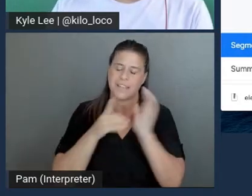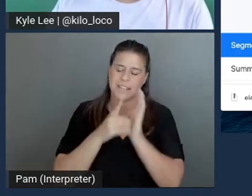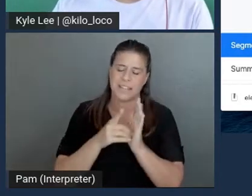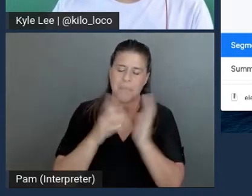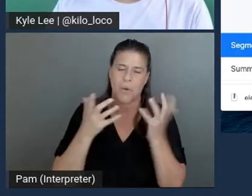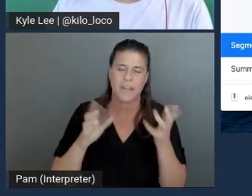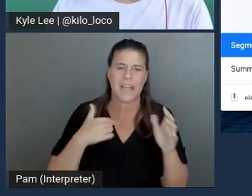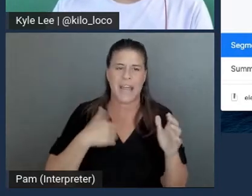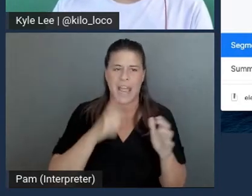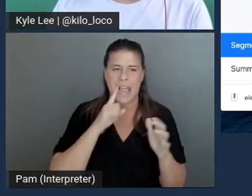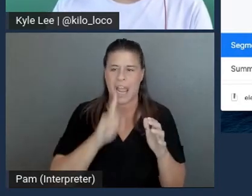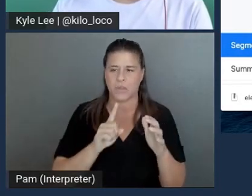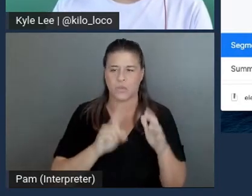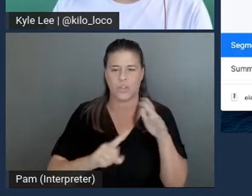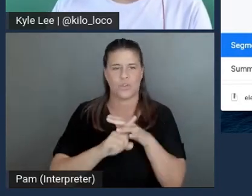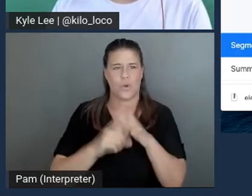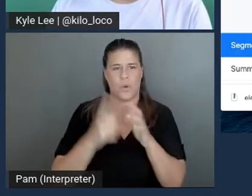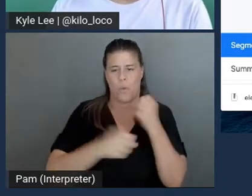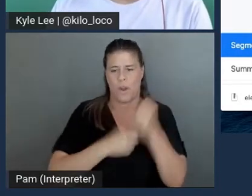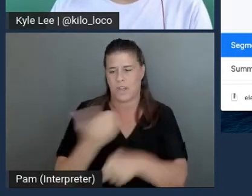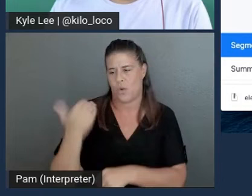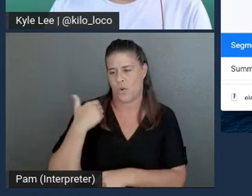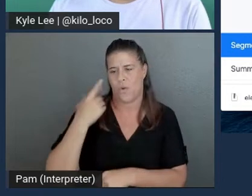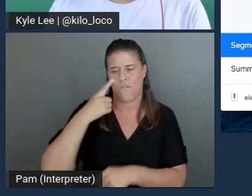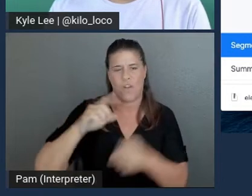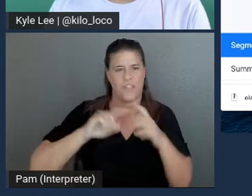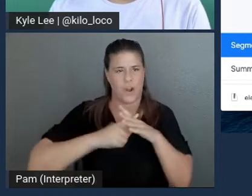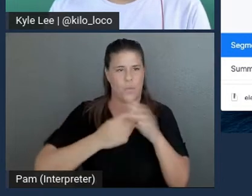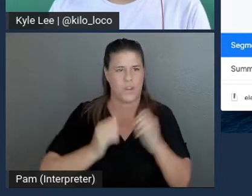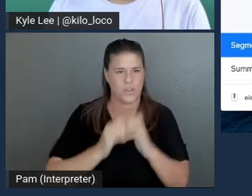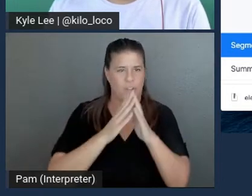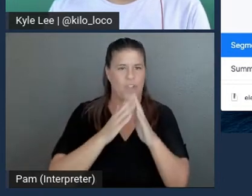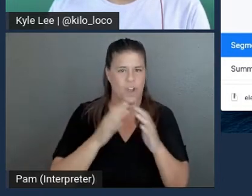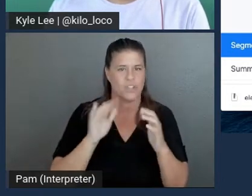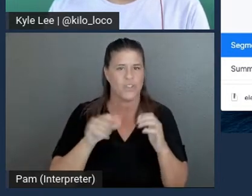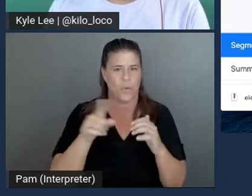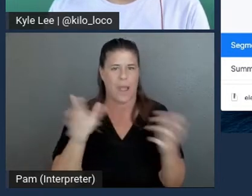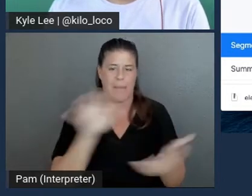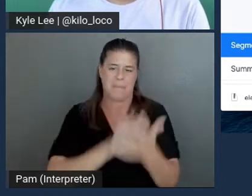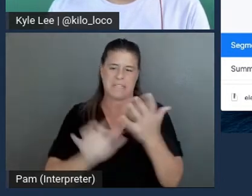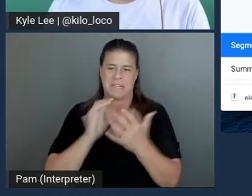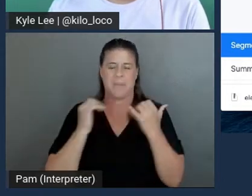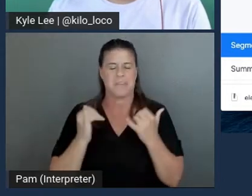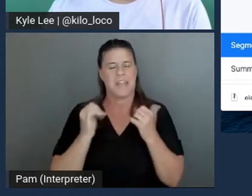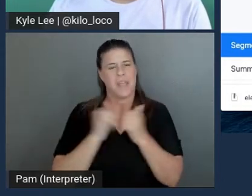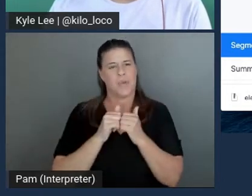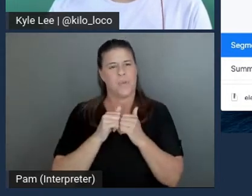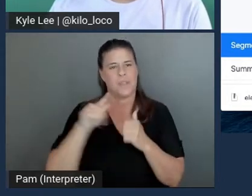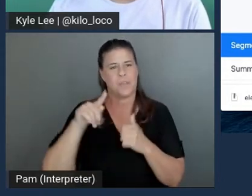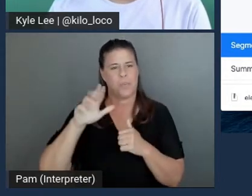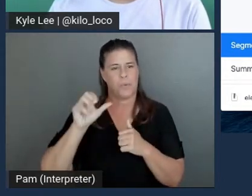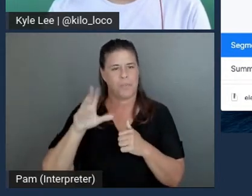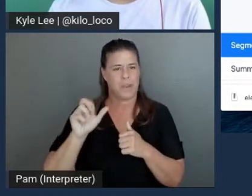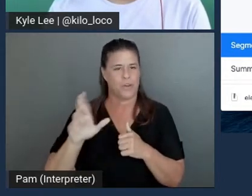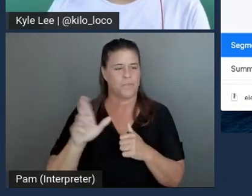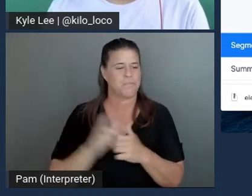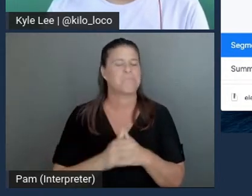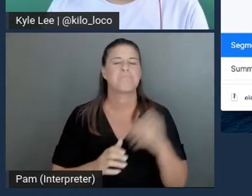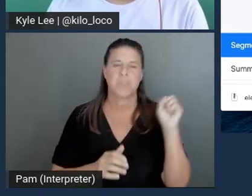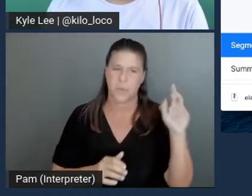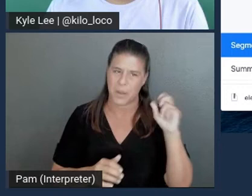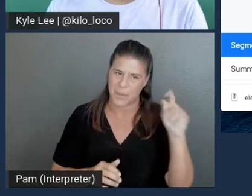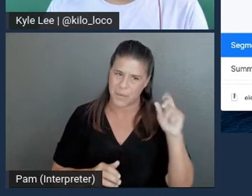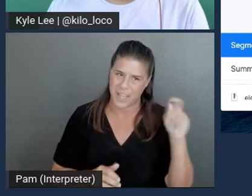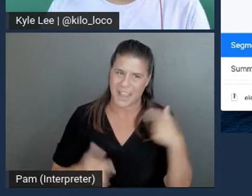actually came on about a year ago to talk about the original launch, and I did DaVinci Resolve, so I mixed it up today with Premiere. Oh, okay,